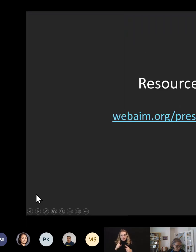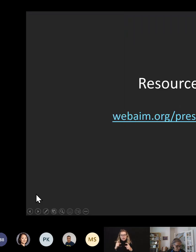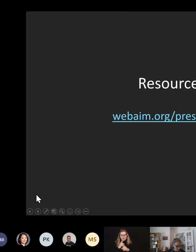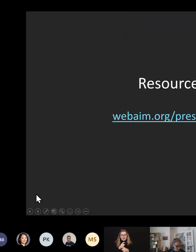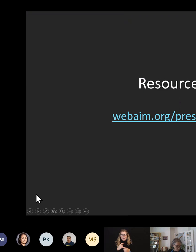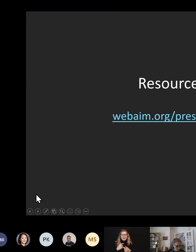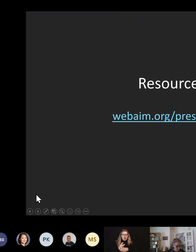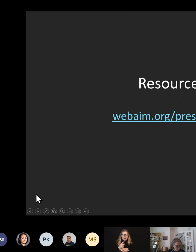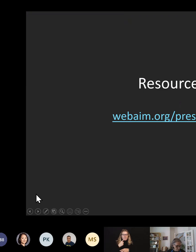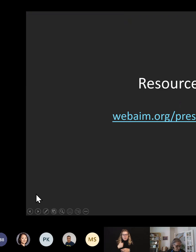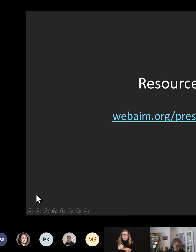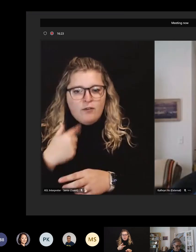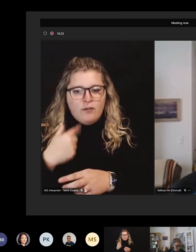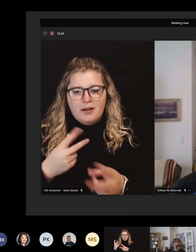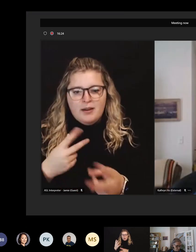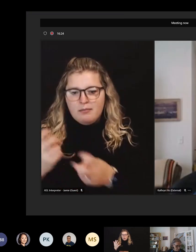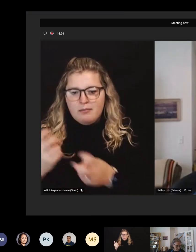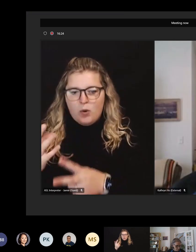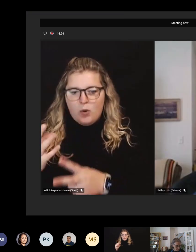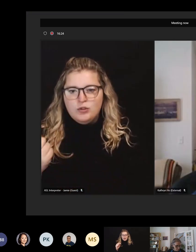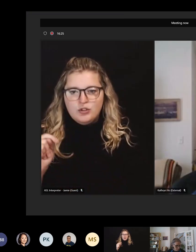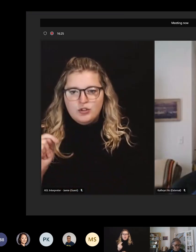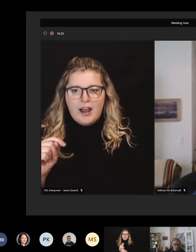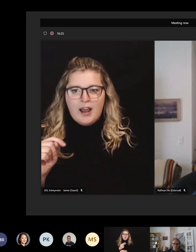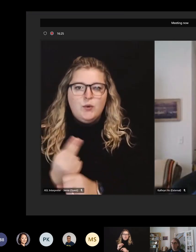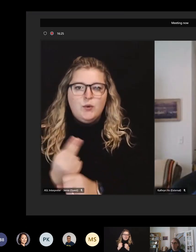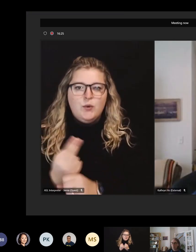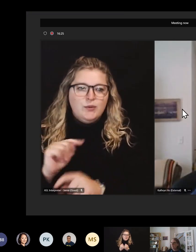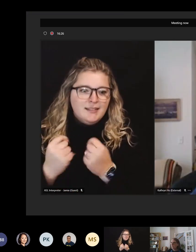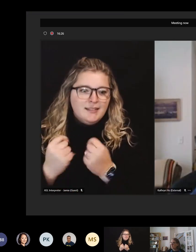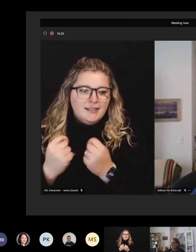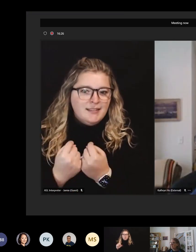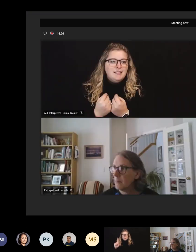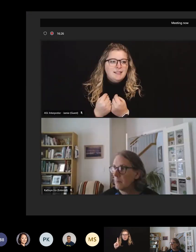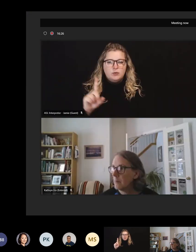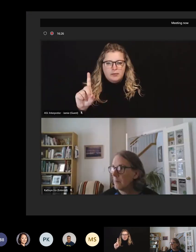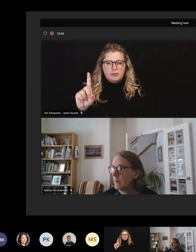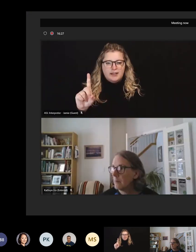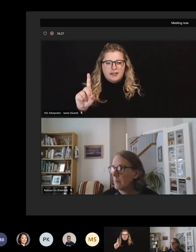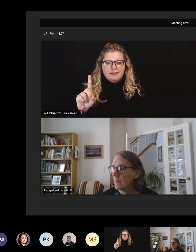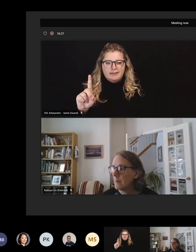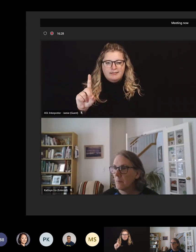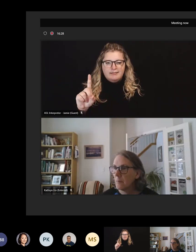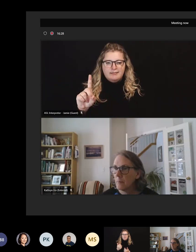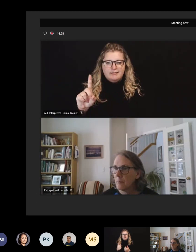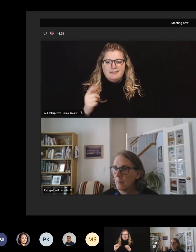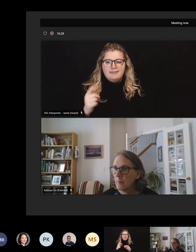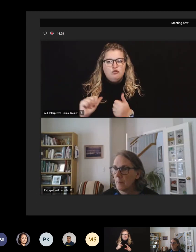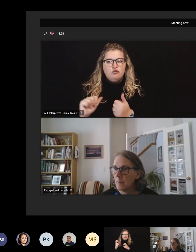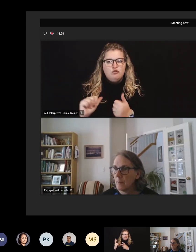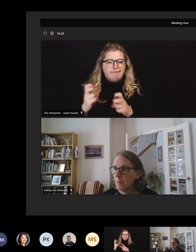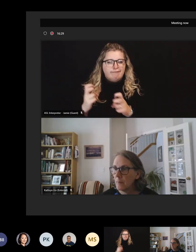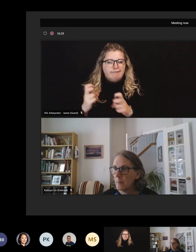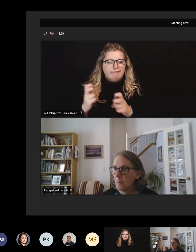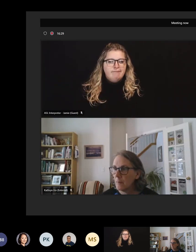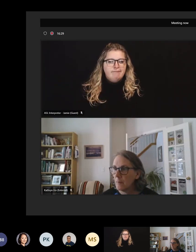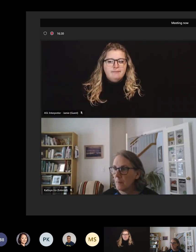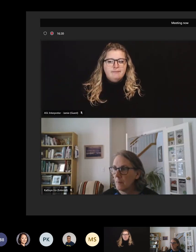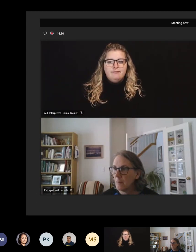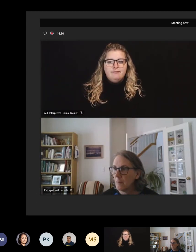things to chat in Teams as I'm presenting. Give me just 1 second to try to do that. And we'll put a link to these